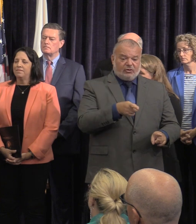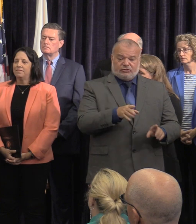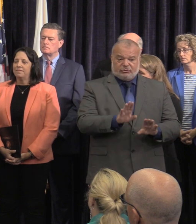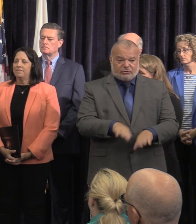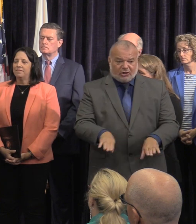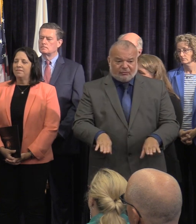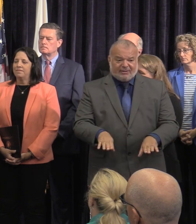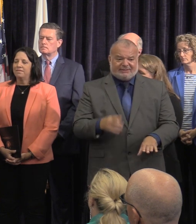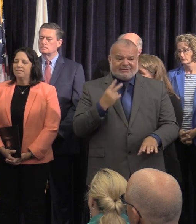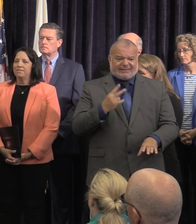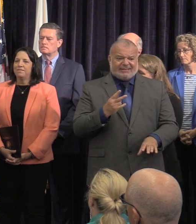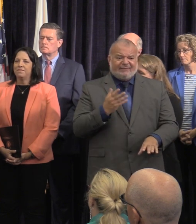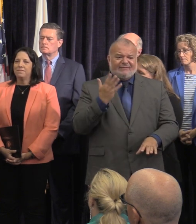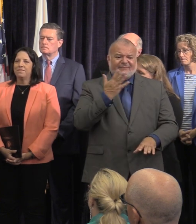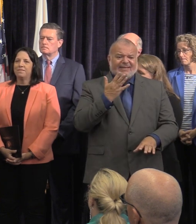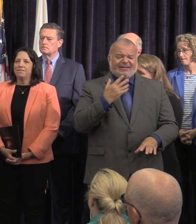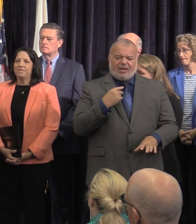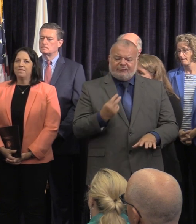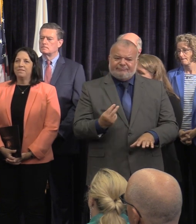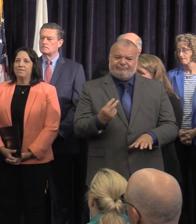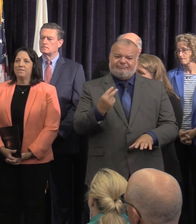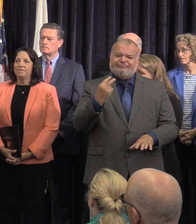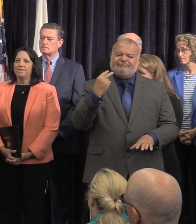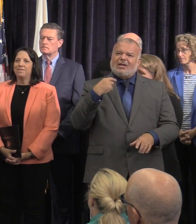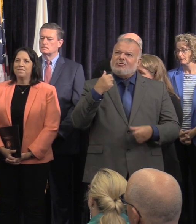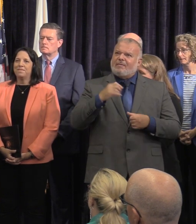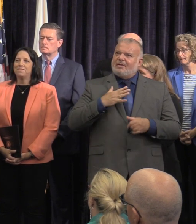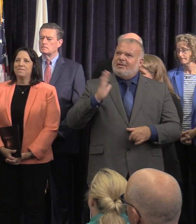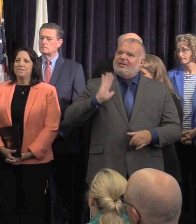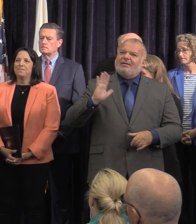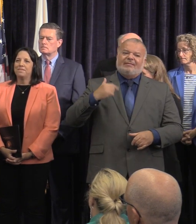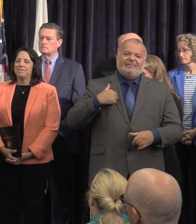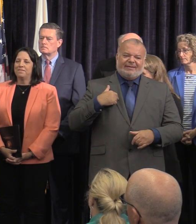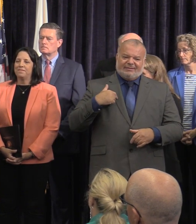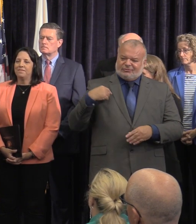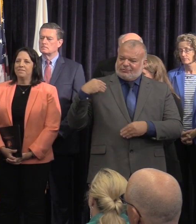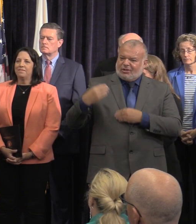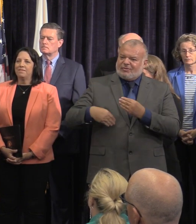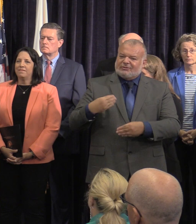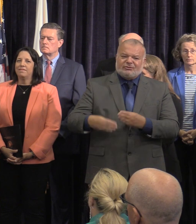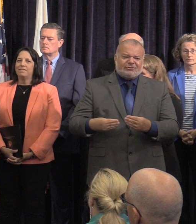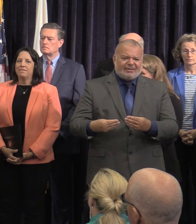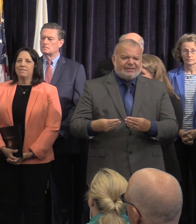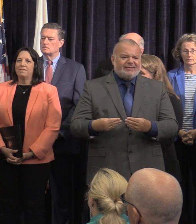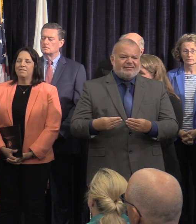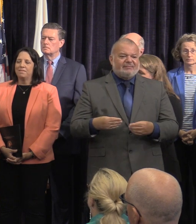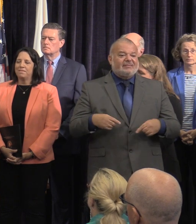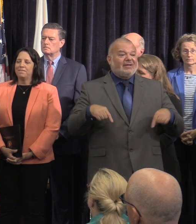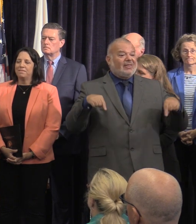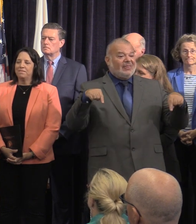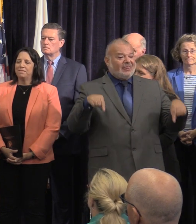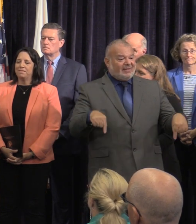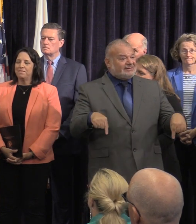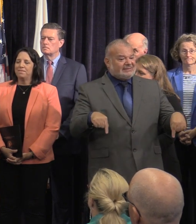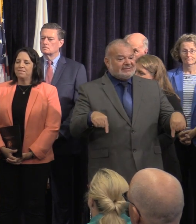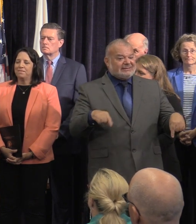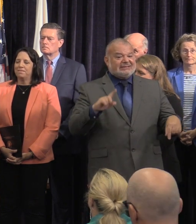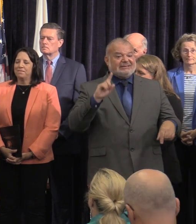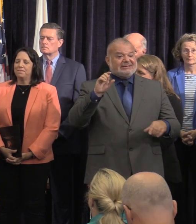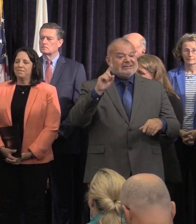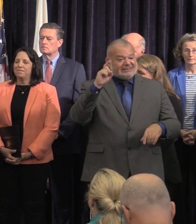we should recognize the hope, the courage of those who built our state and made our own lives